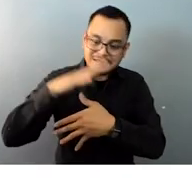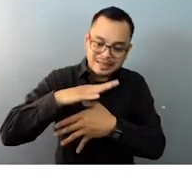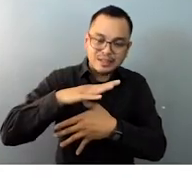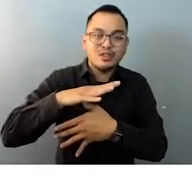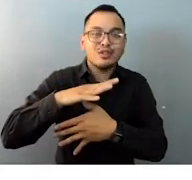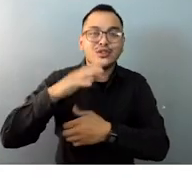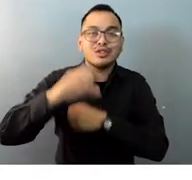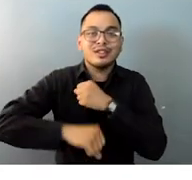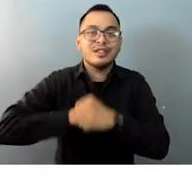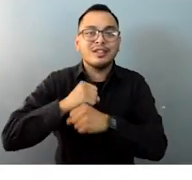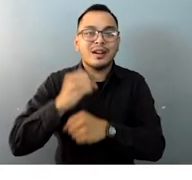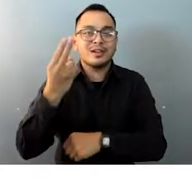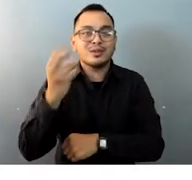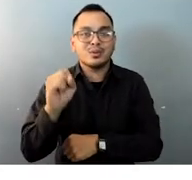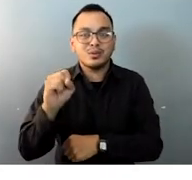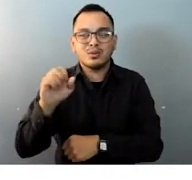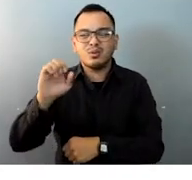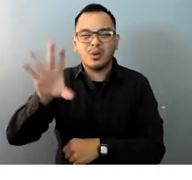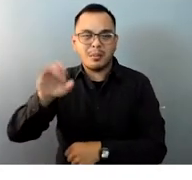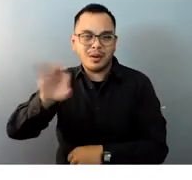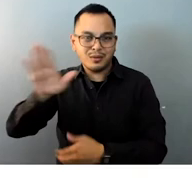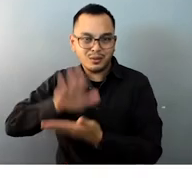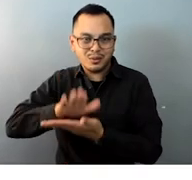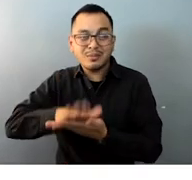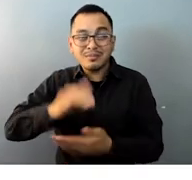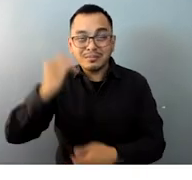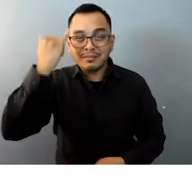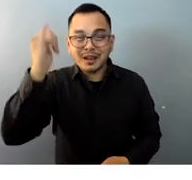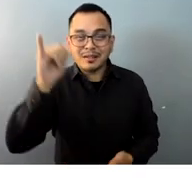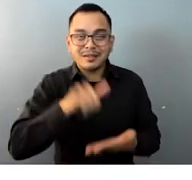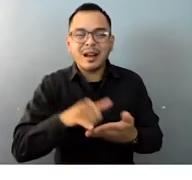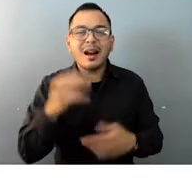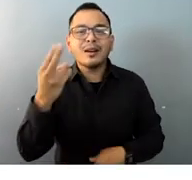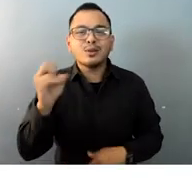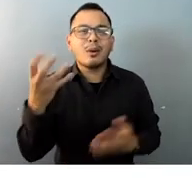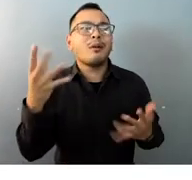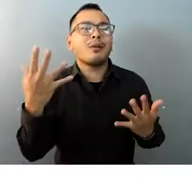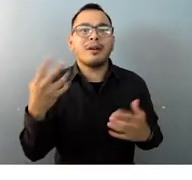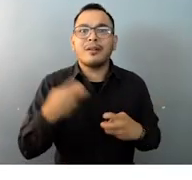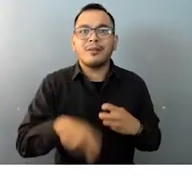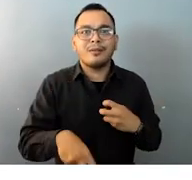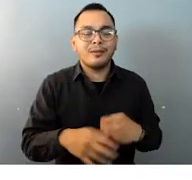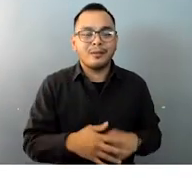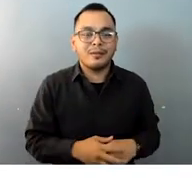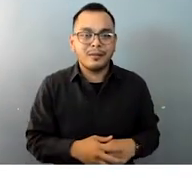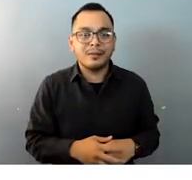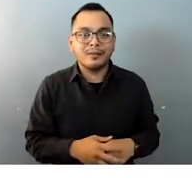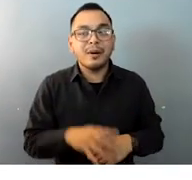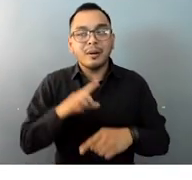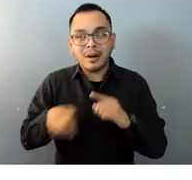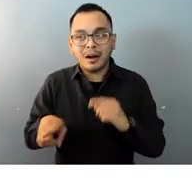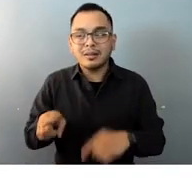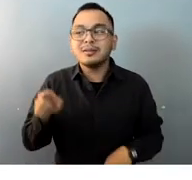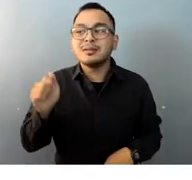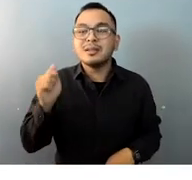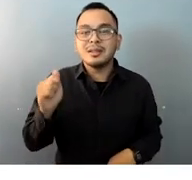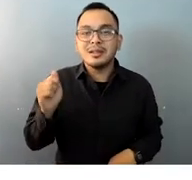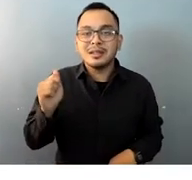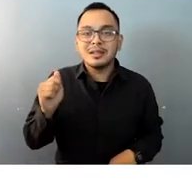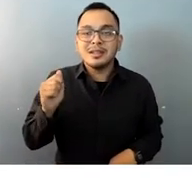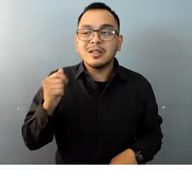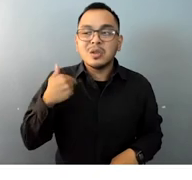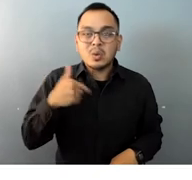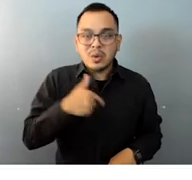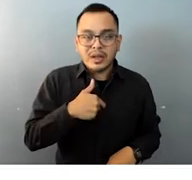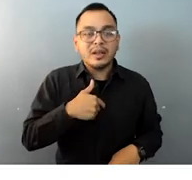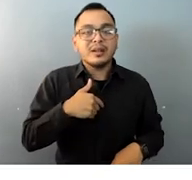dropped him off, senior in high school, if you can imagine that, how difficult high school is anyway.